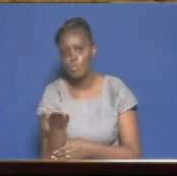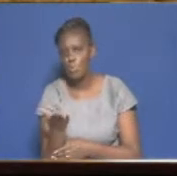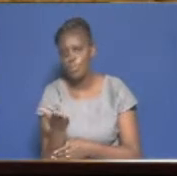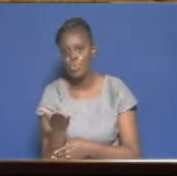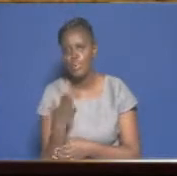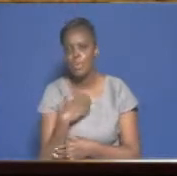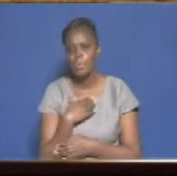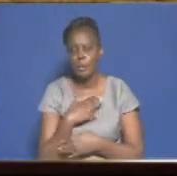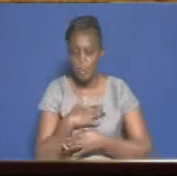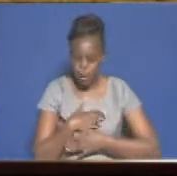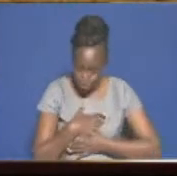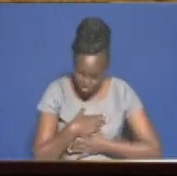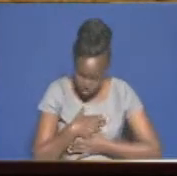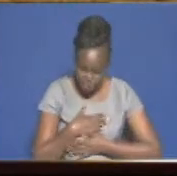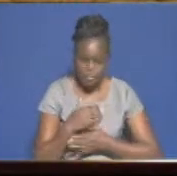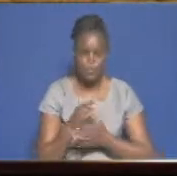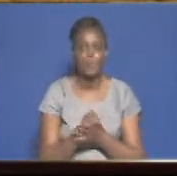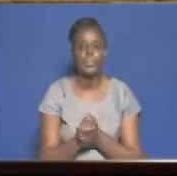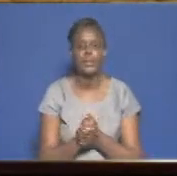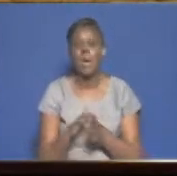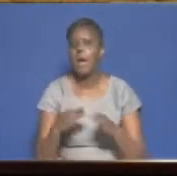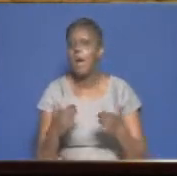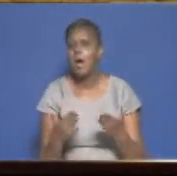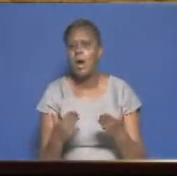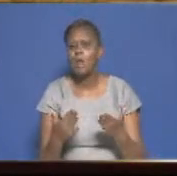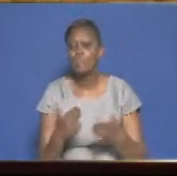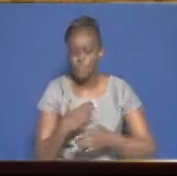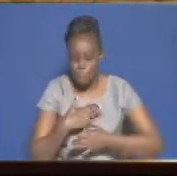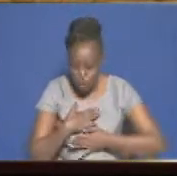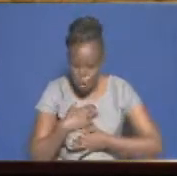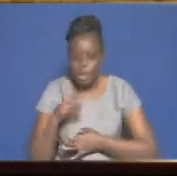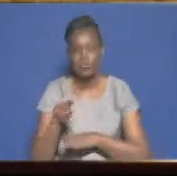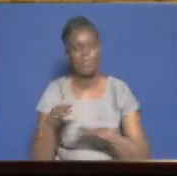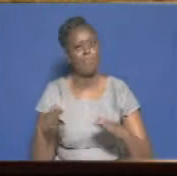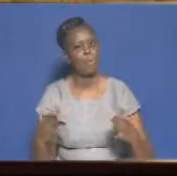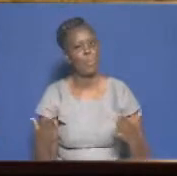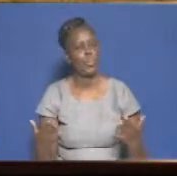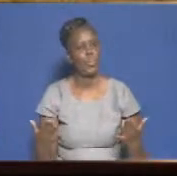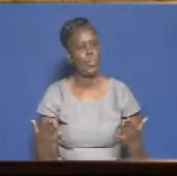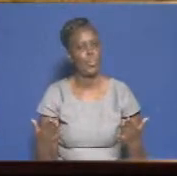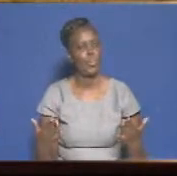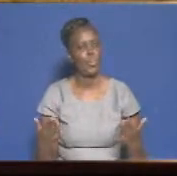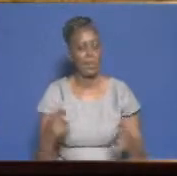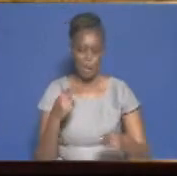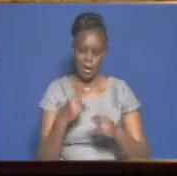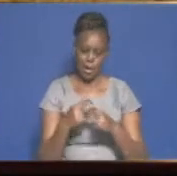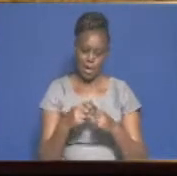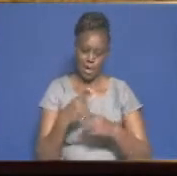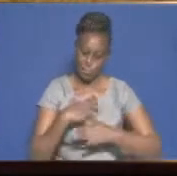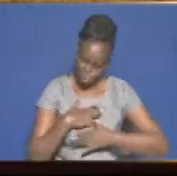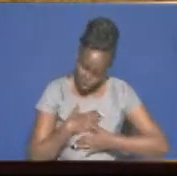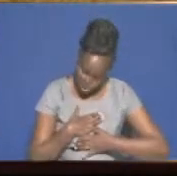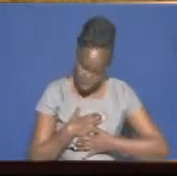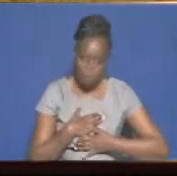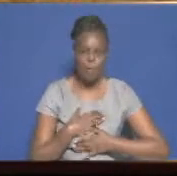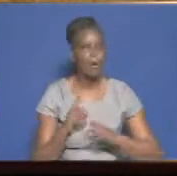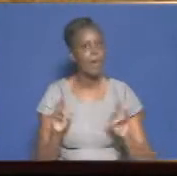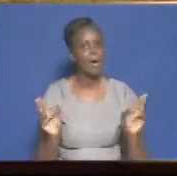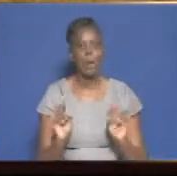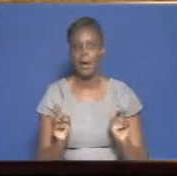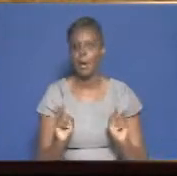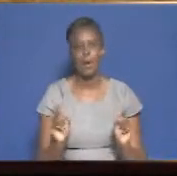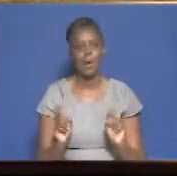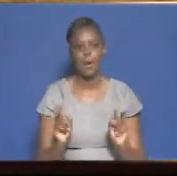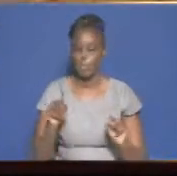I'm honorable. How do you honor yourself? Your name cannot be honorable. You